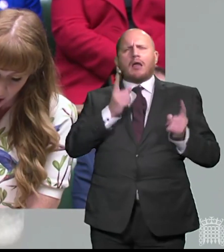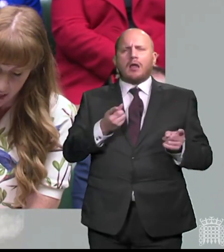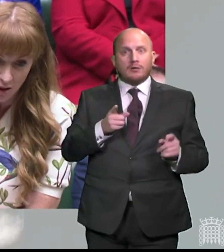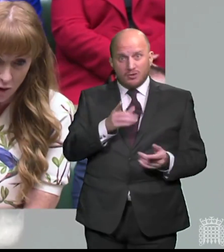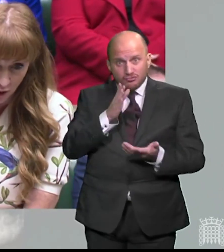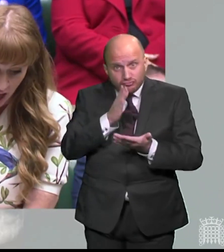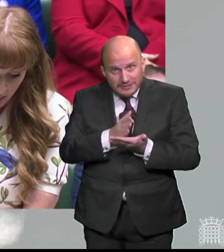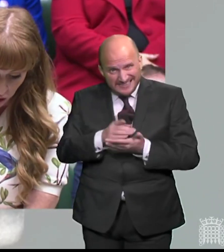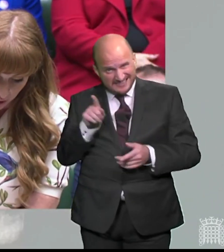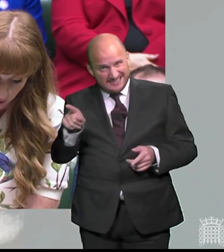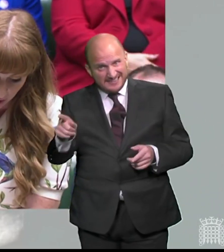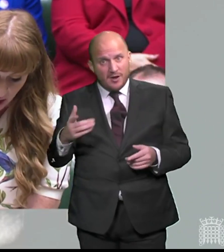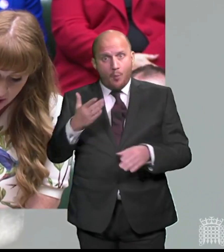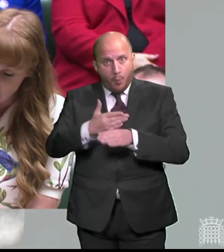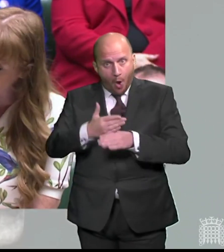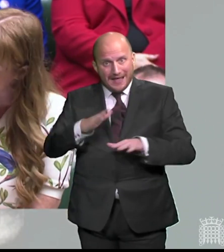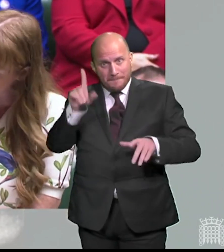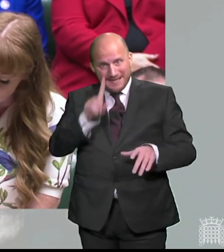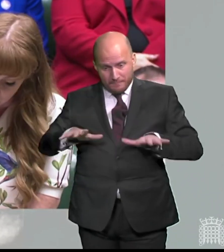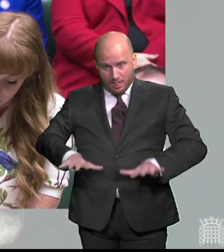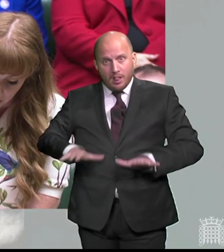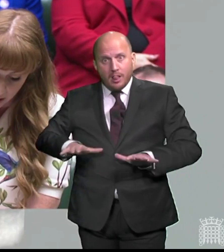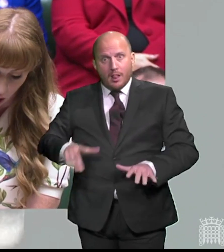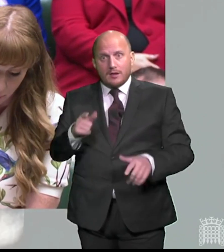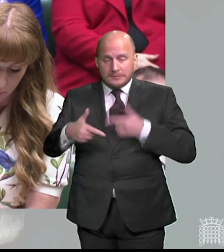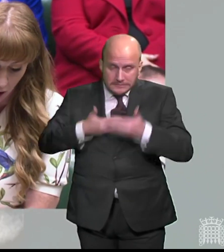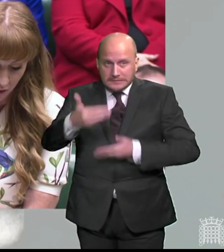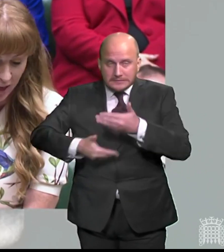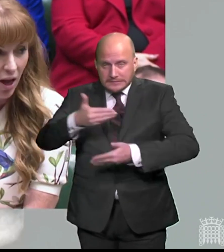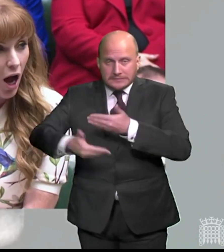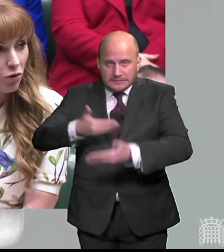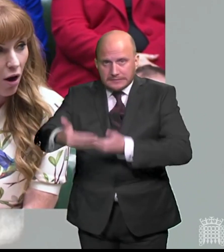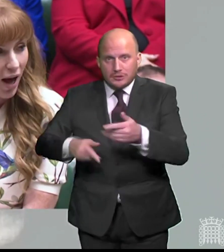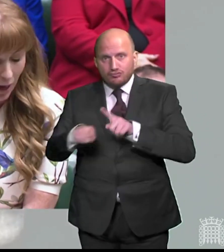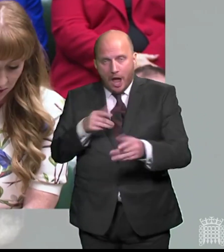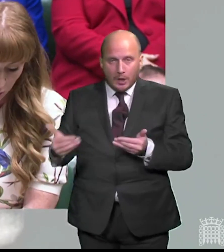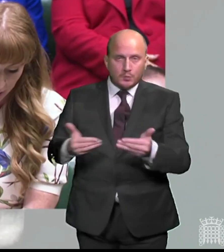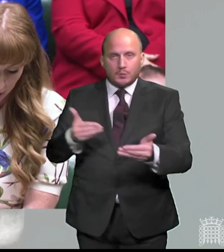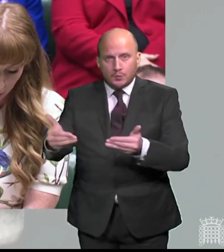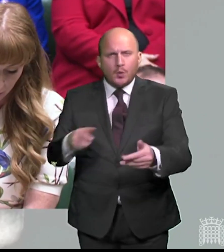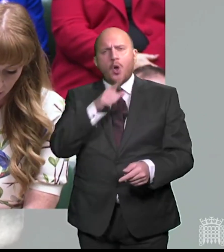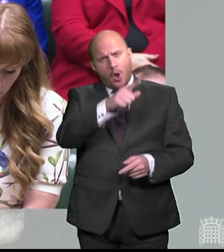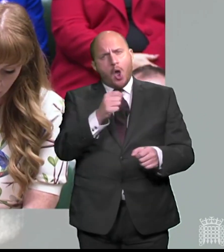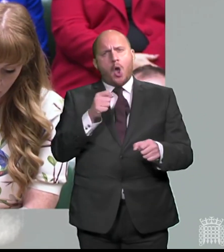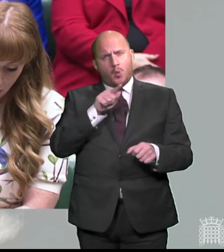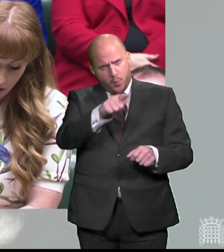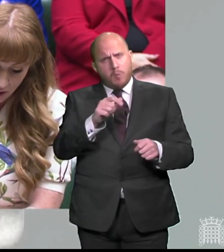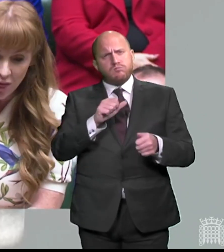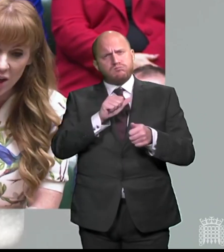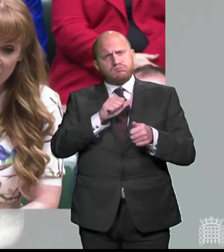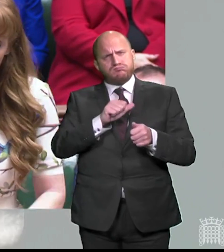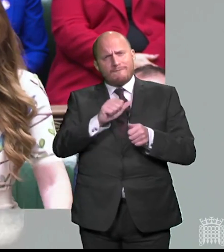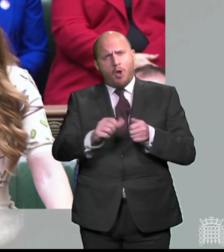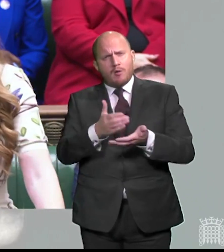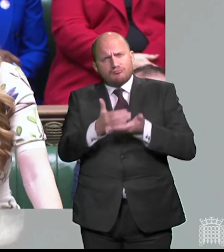the price for their choices. They've chosen to protect corporate profits and not household incomes. There